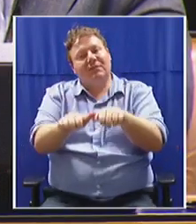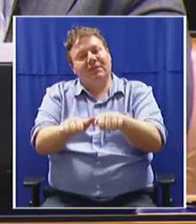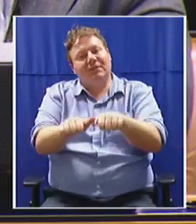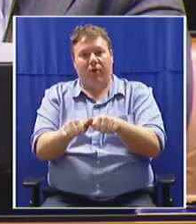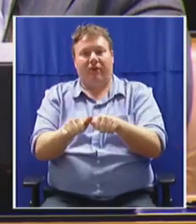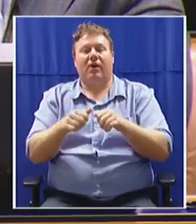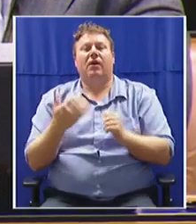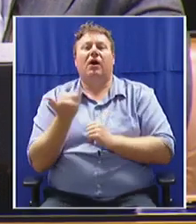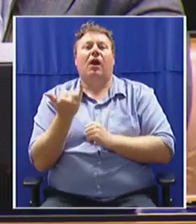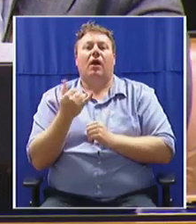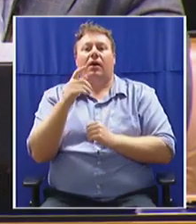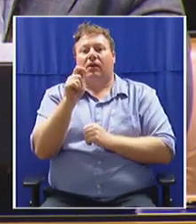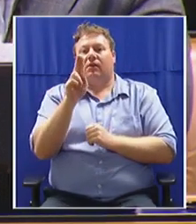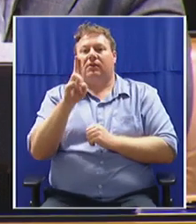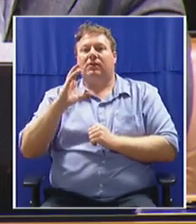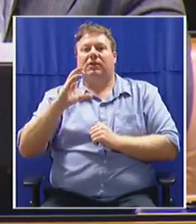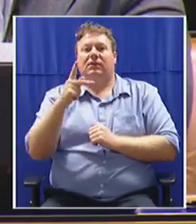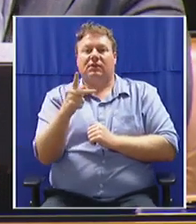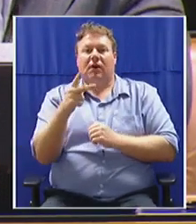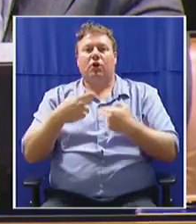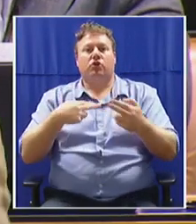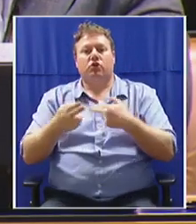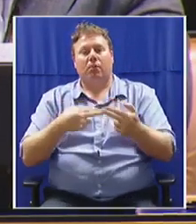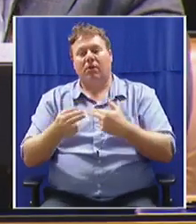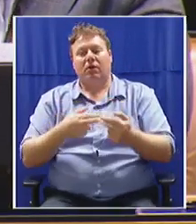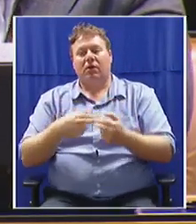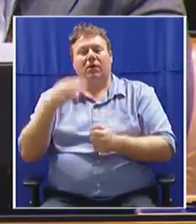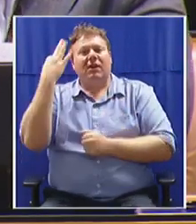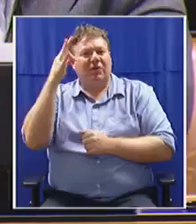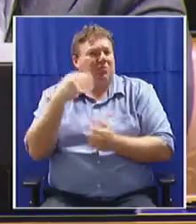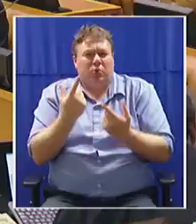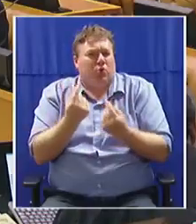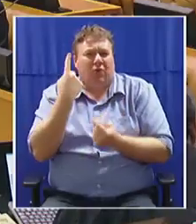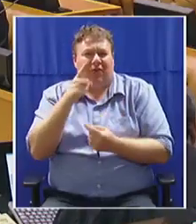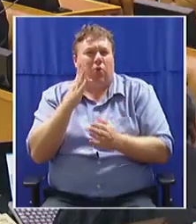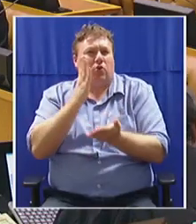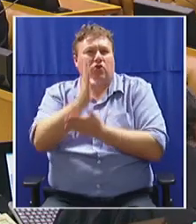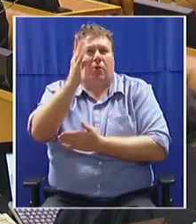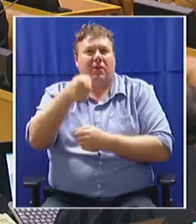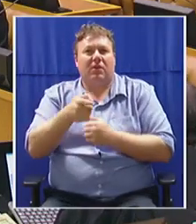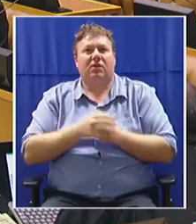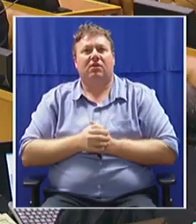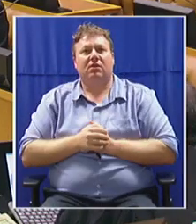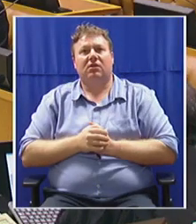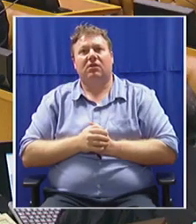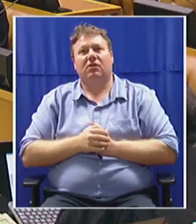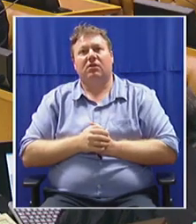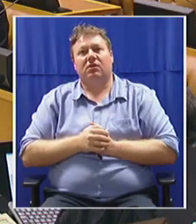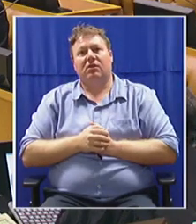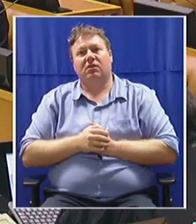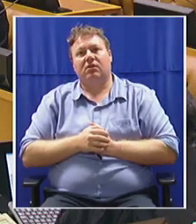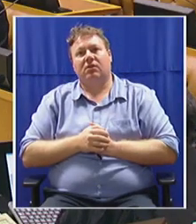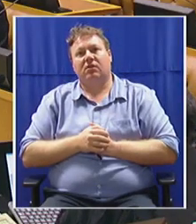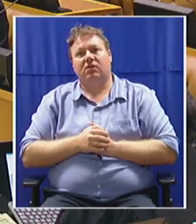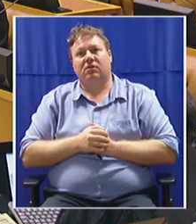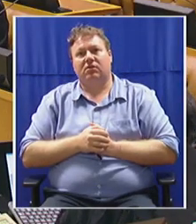to address this particular challenge? I will appreciate. Thank you. Thank you. The Honorable the Deputy President.